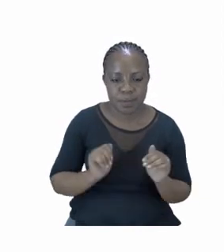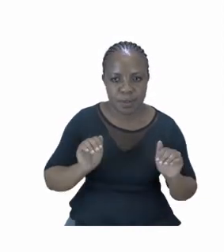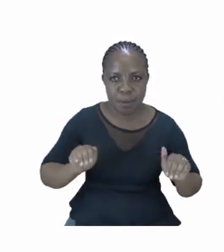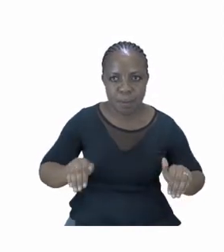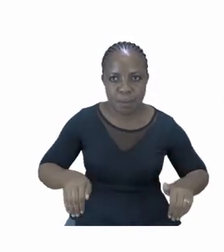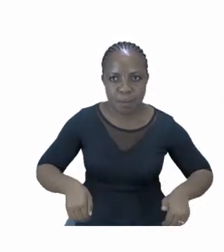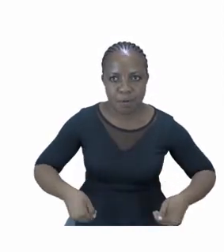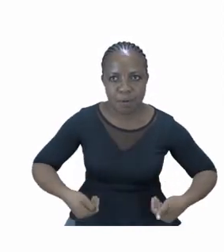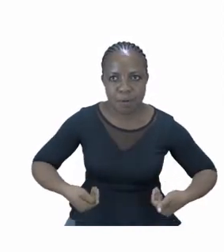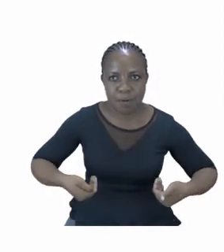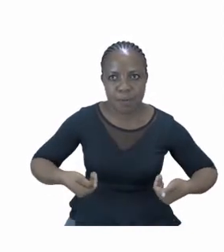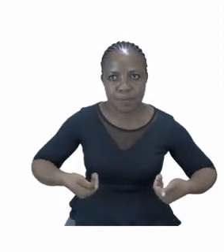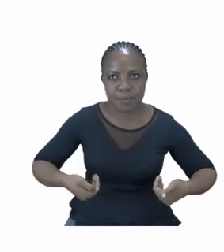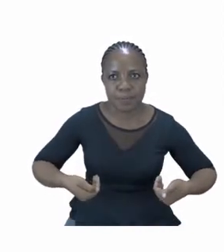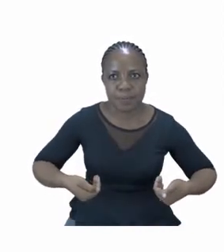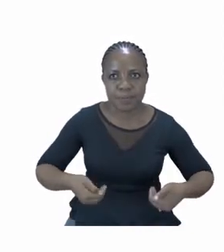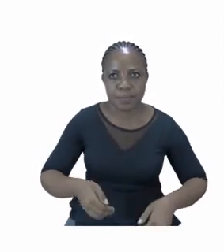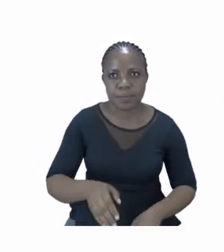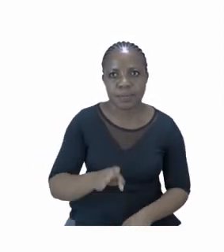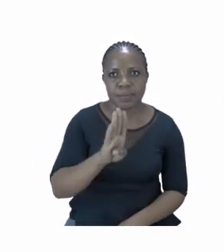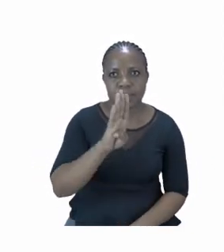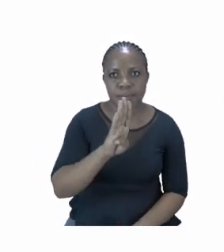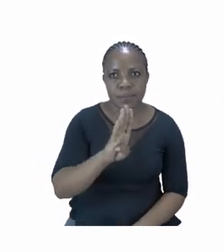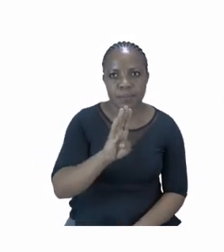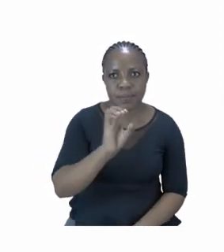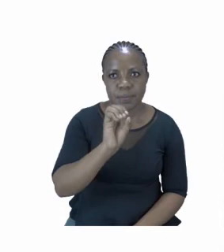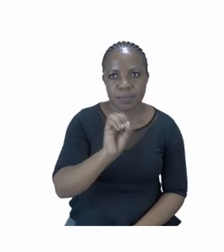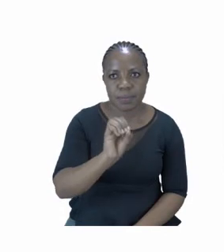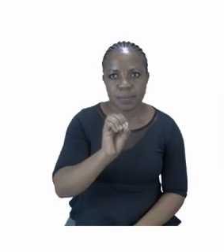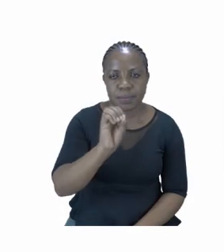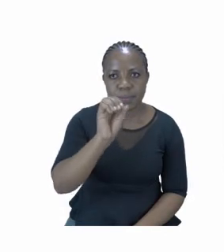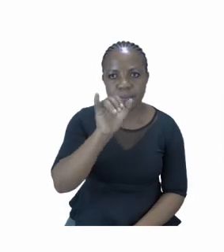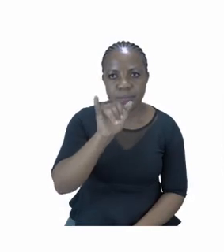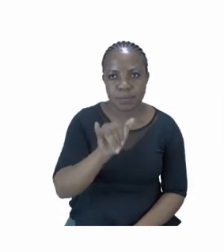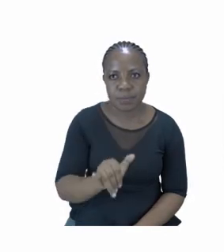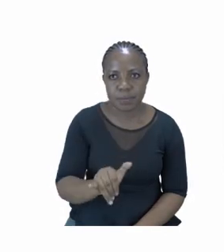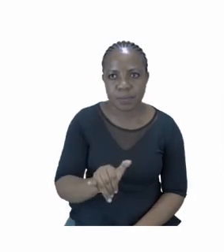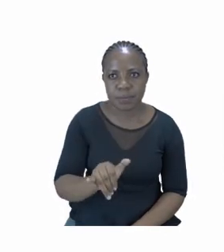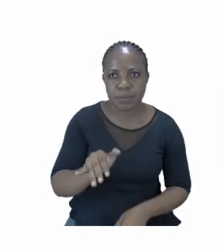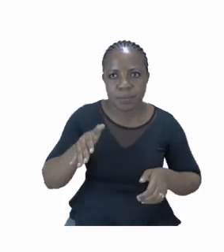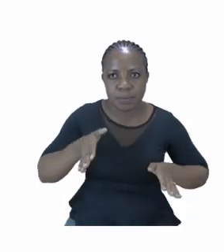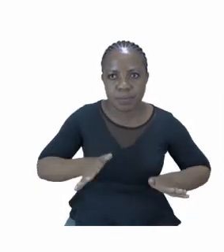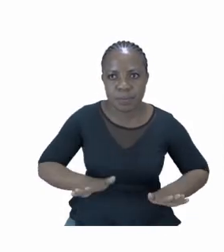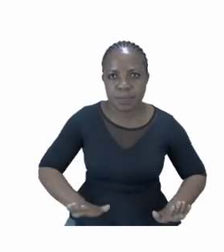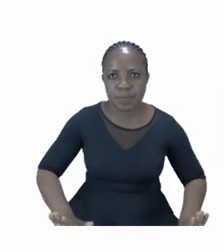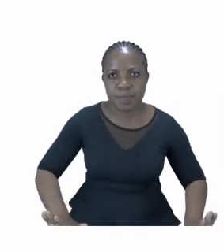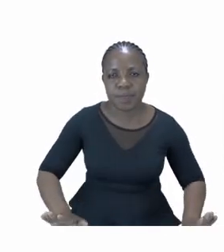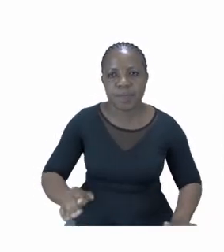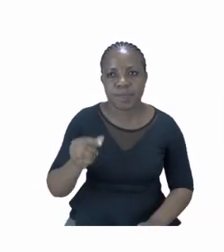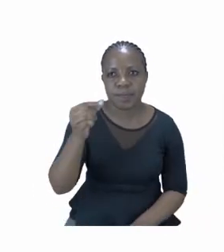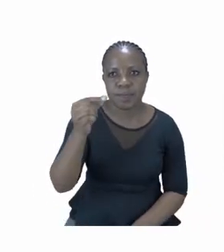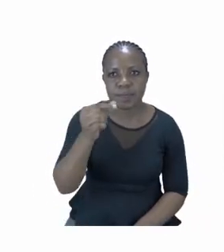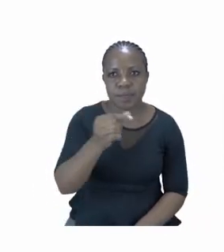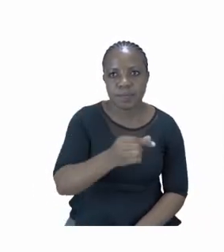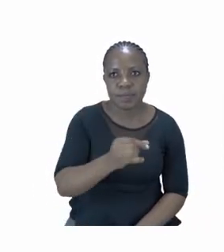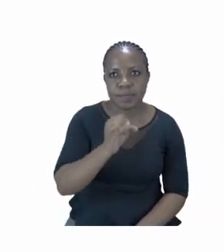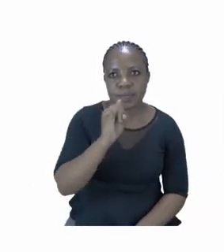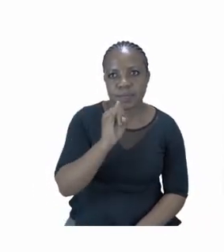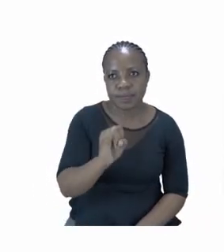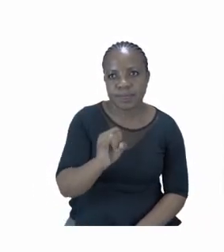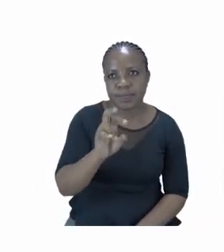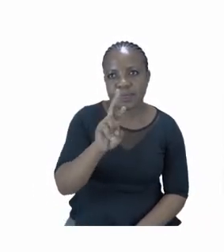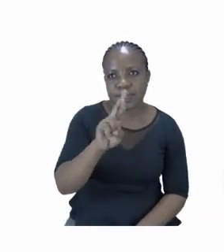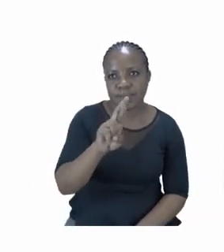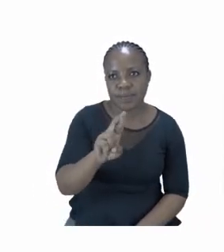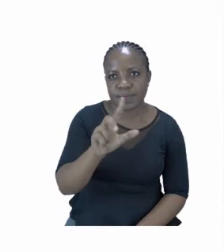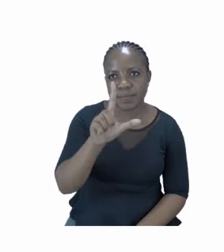boy and girl. Well done. Now, I would like you